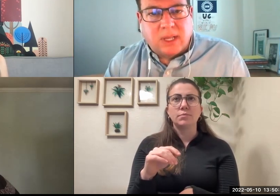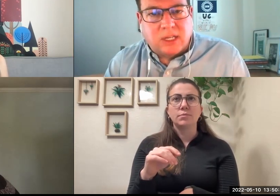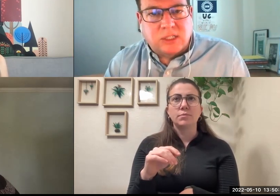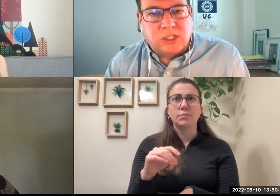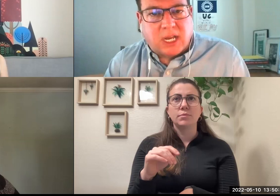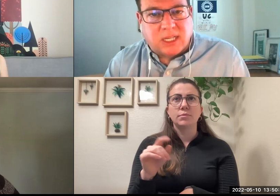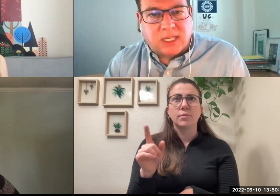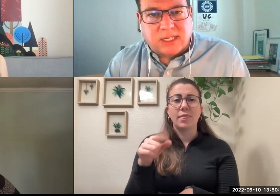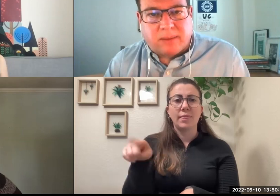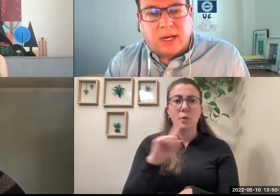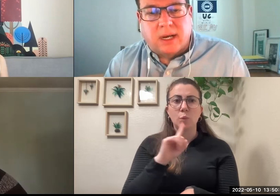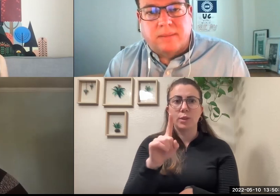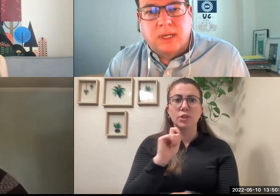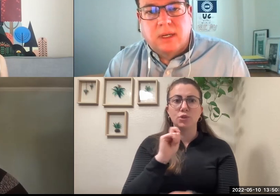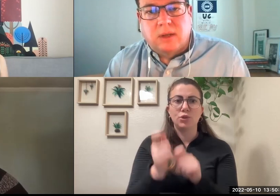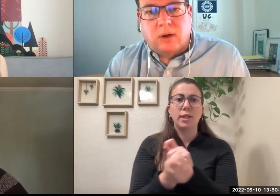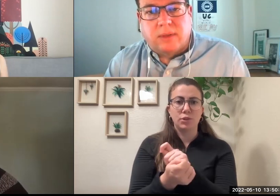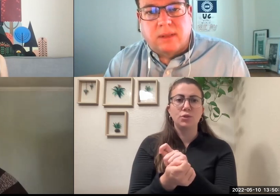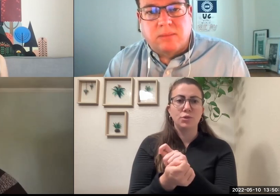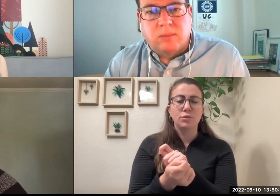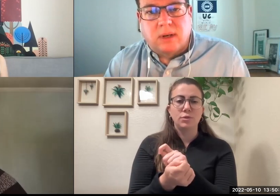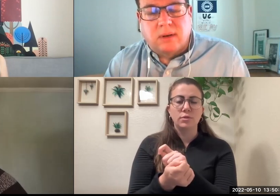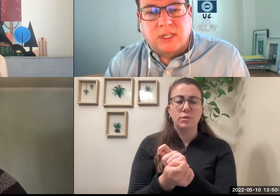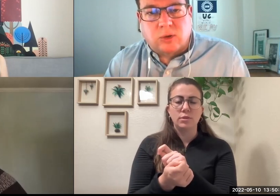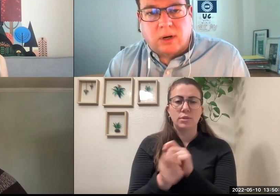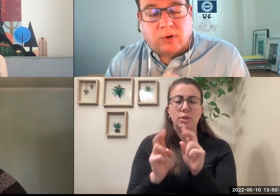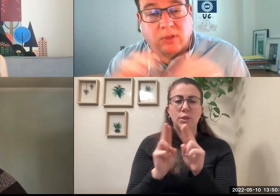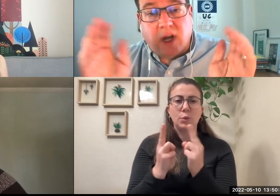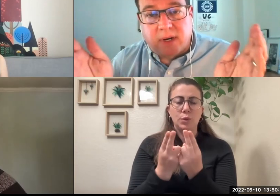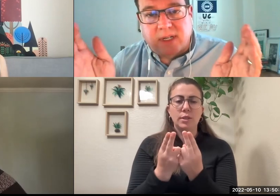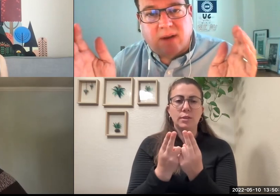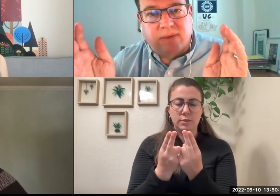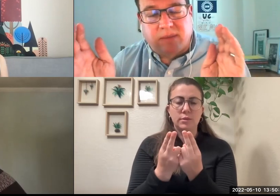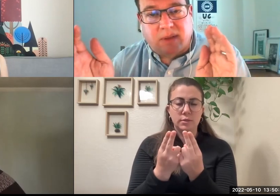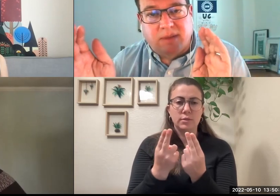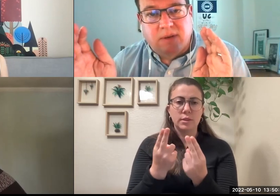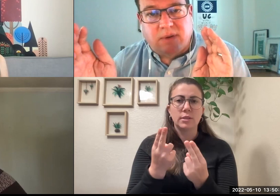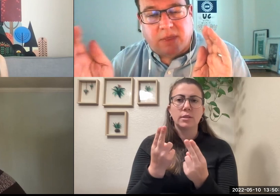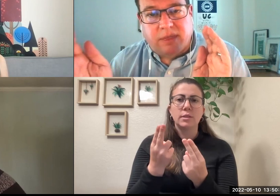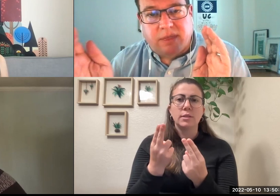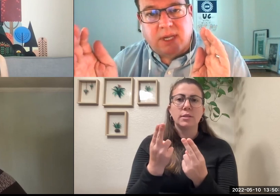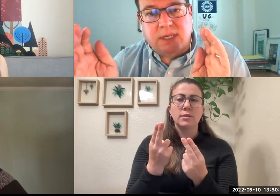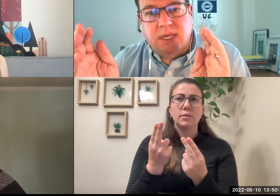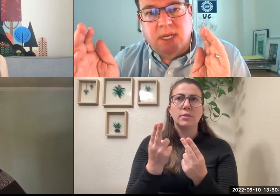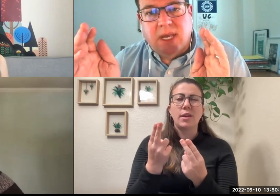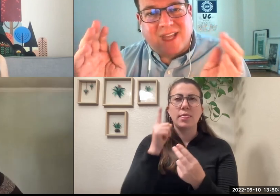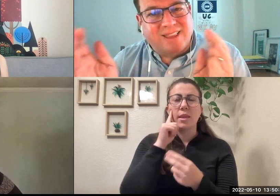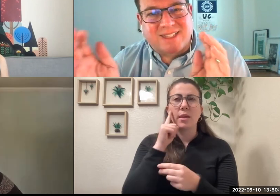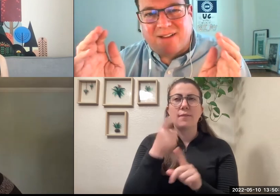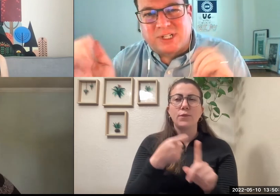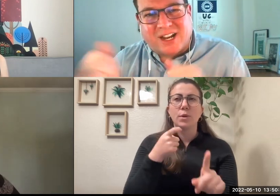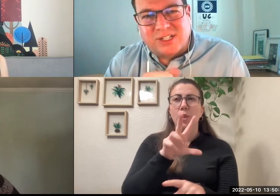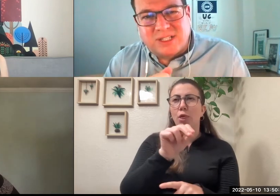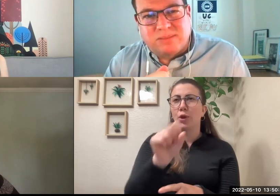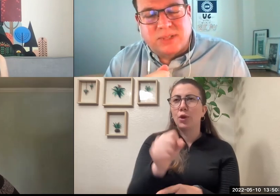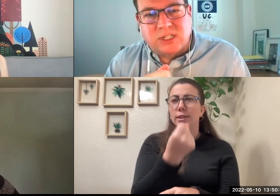They really changed things up. The labor movement for a long period of time, really from the 30s, had taken this